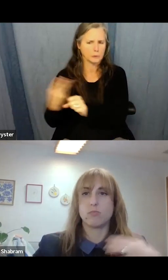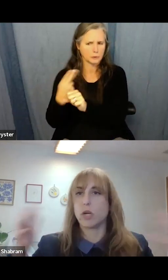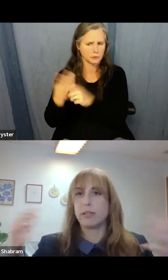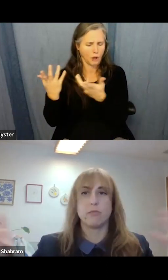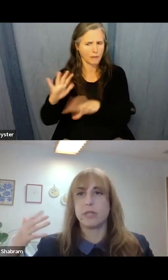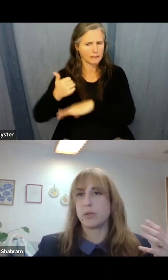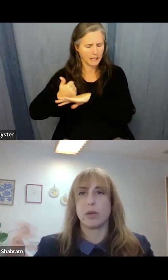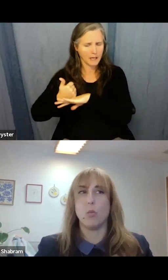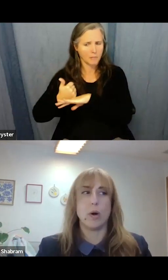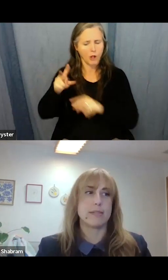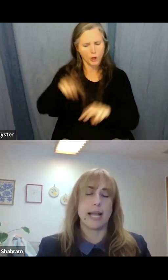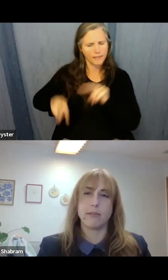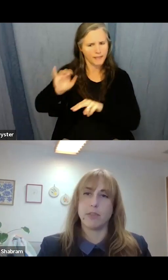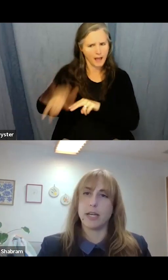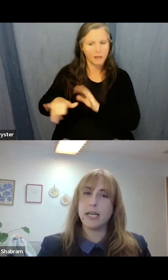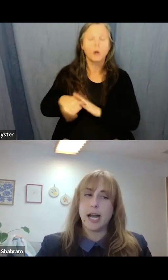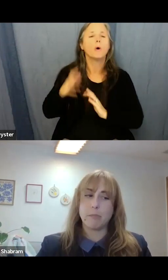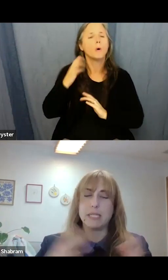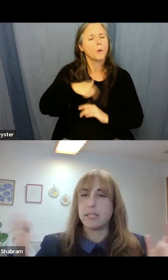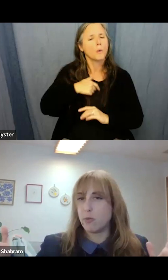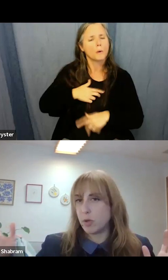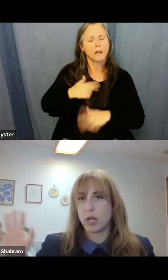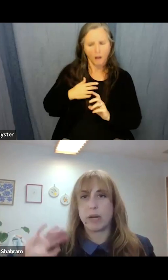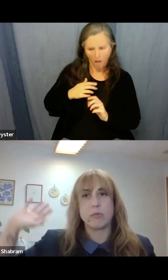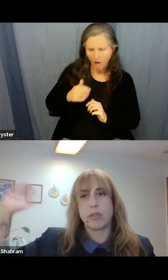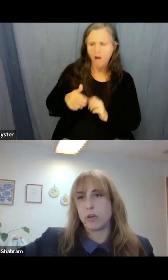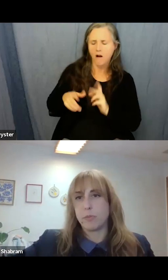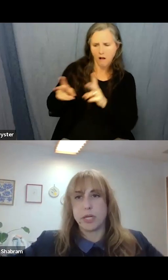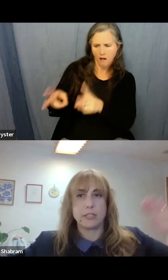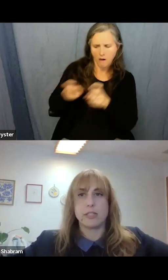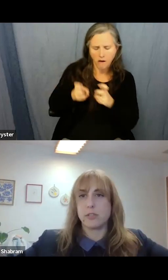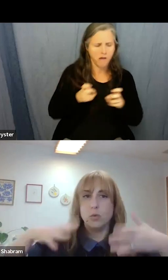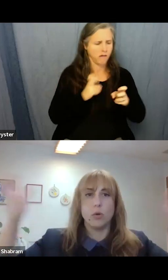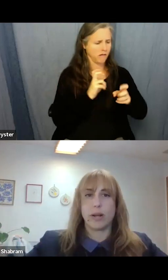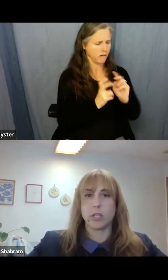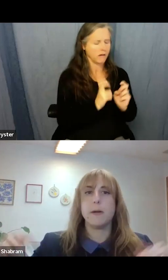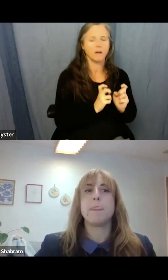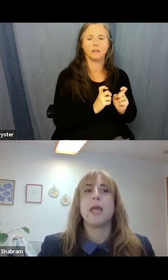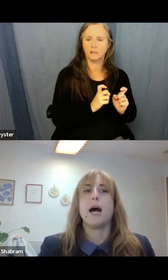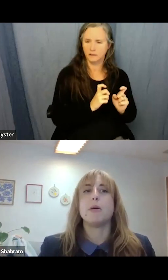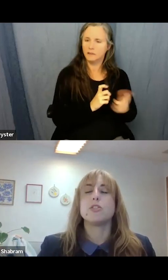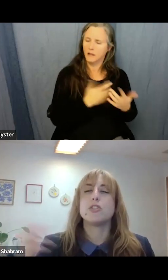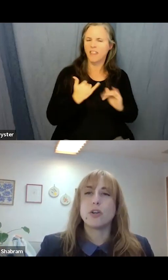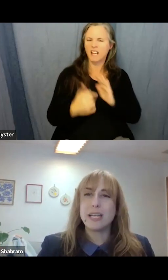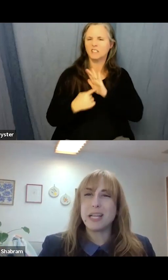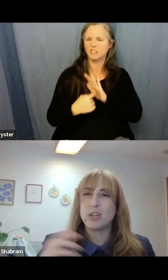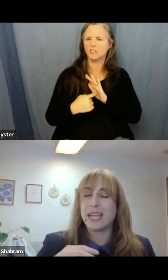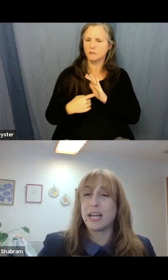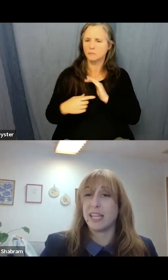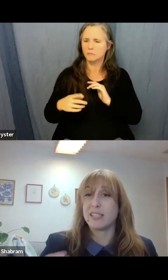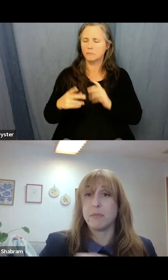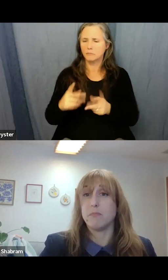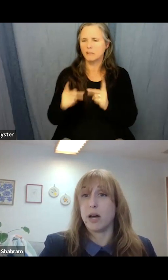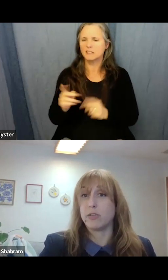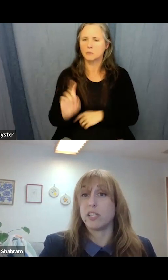this, regardless of what sort of like what side of the continuum you're on, right? Whether you're community, agency, school, whatever, starting by looking